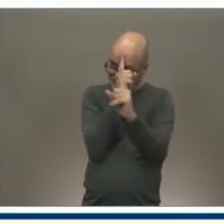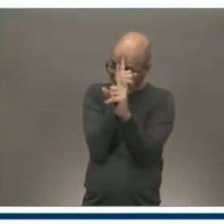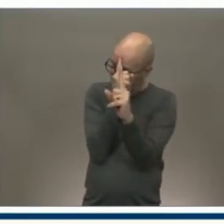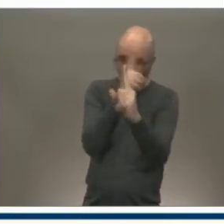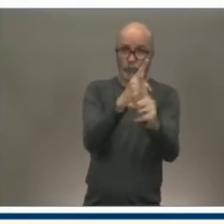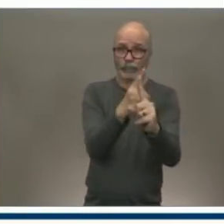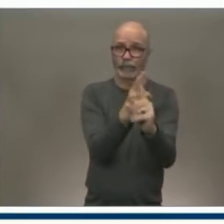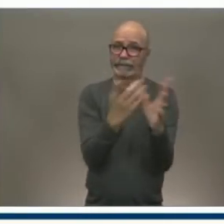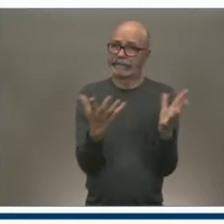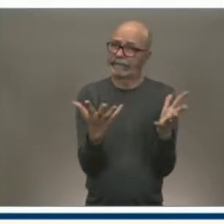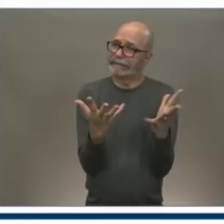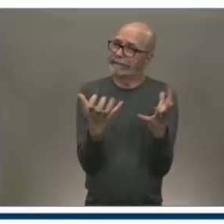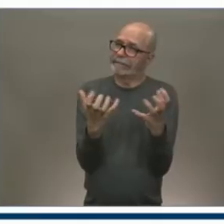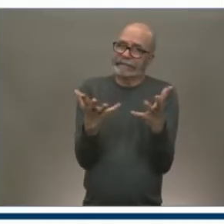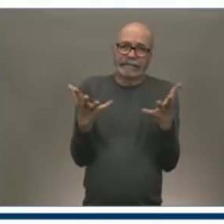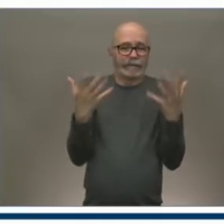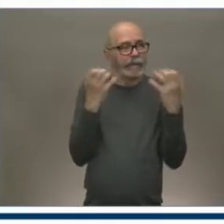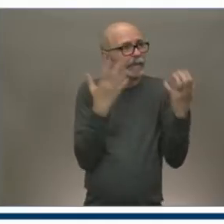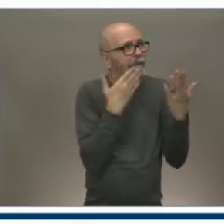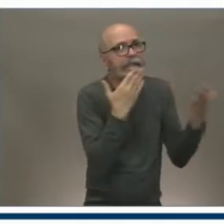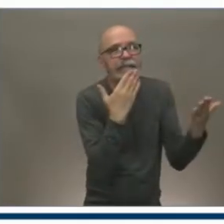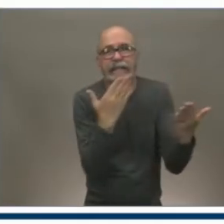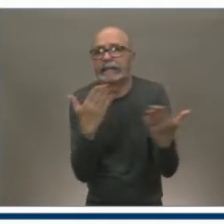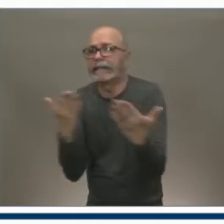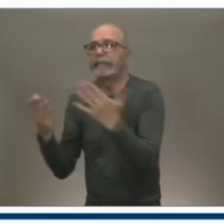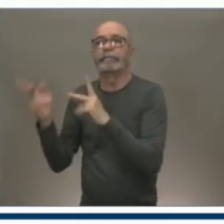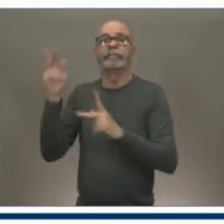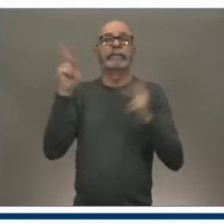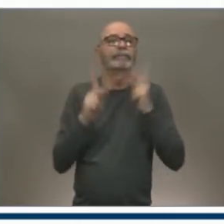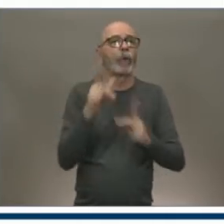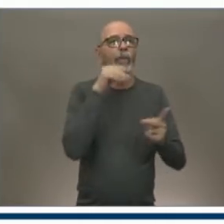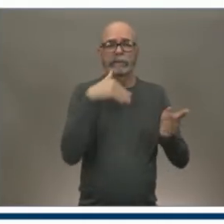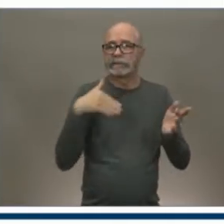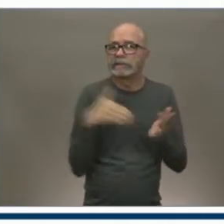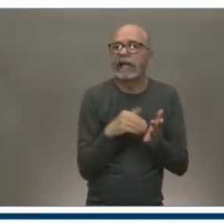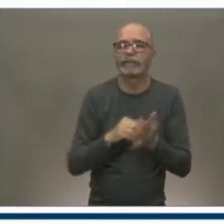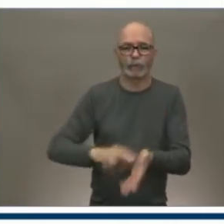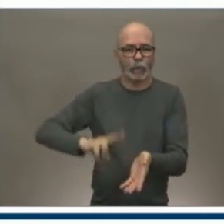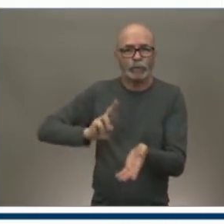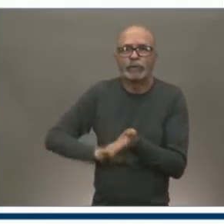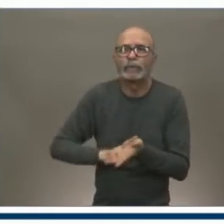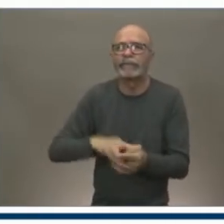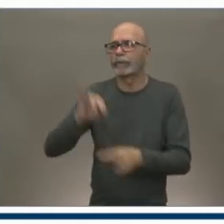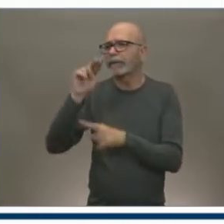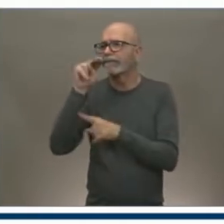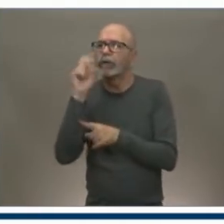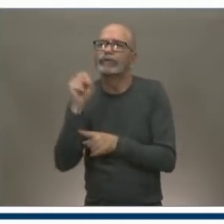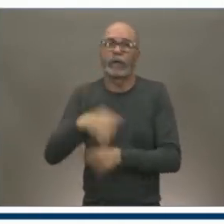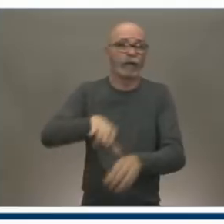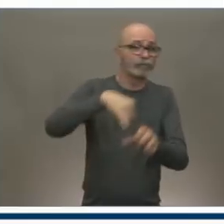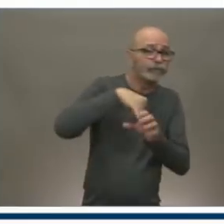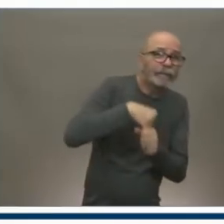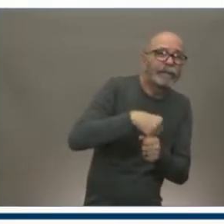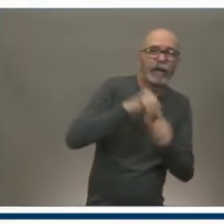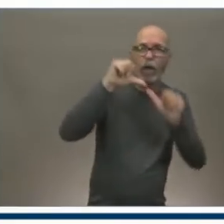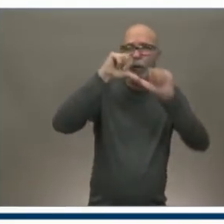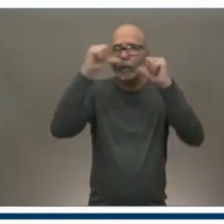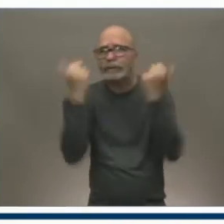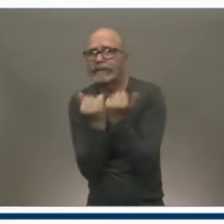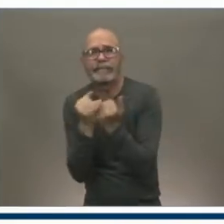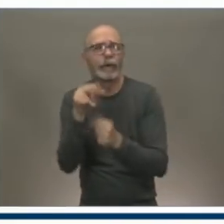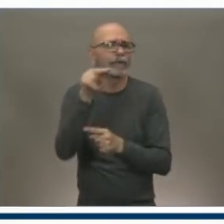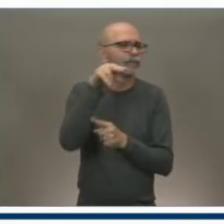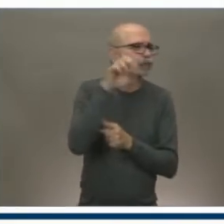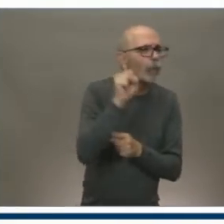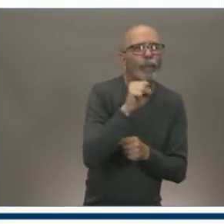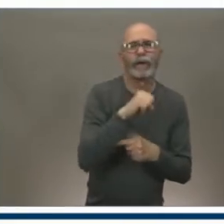I want to thank our providers, particularly Doctors Nova Scotia and the Pharmacy Association of Nova Scotia, for stepping up and our